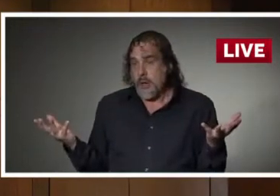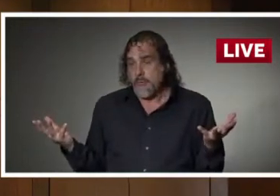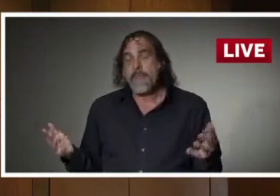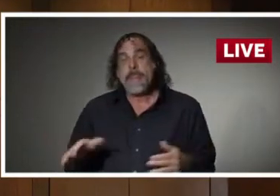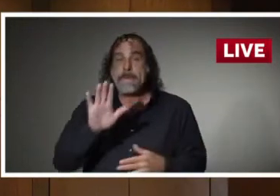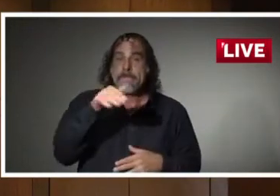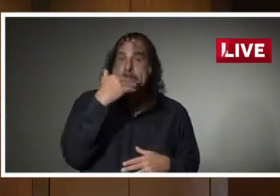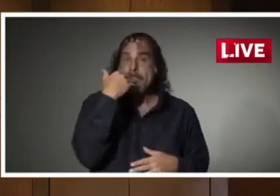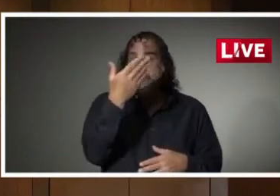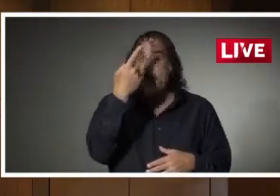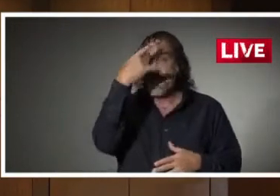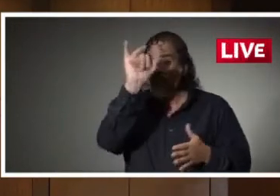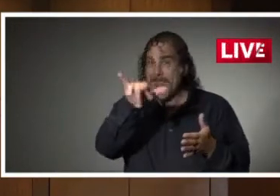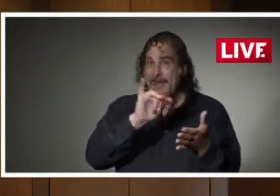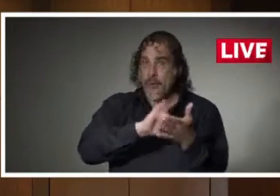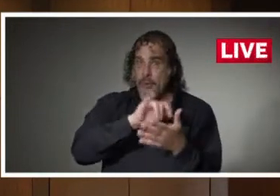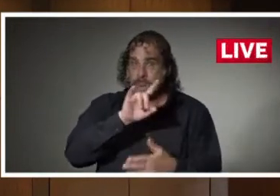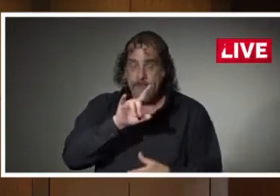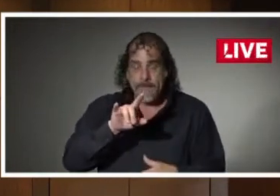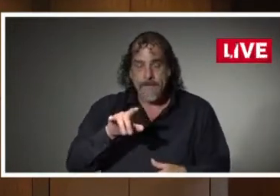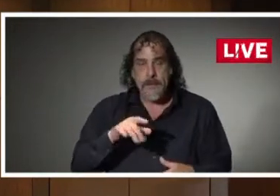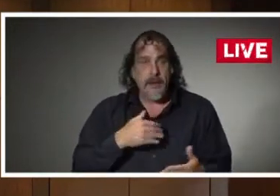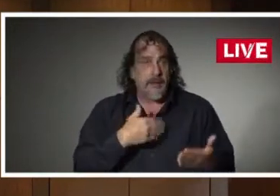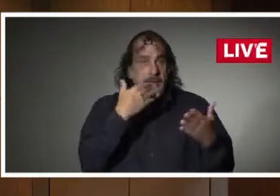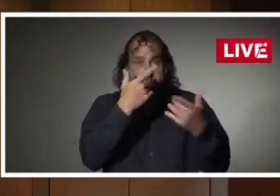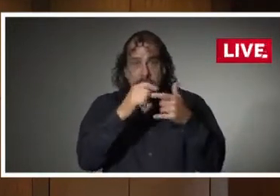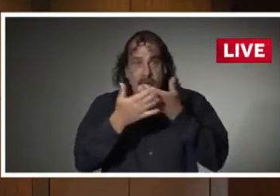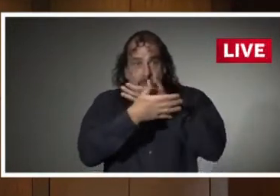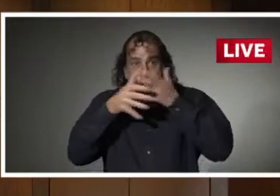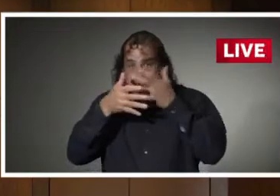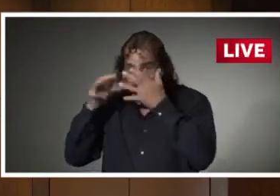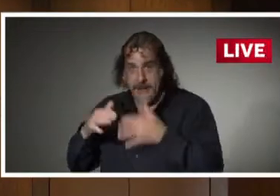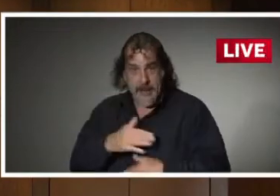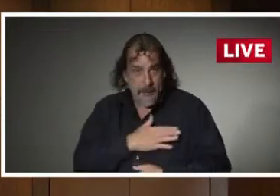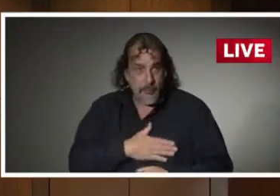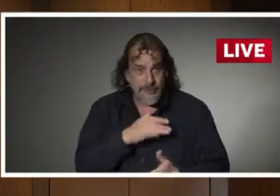that question, and thank you for being here, and thank you for wearing a mask. I appreciate that.